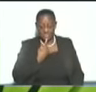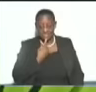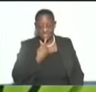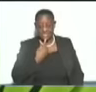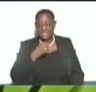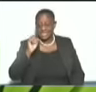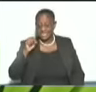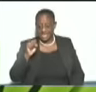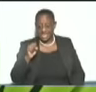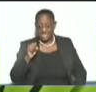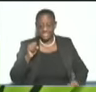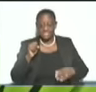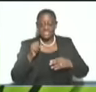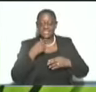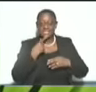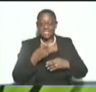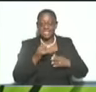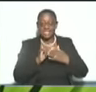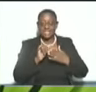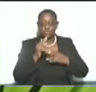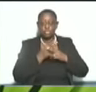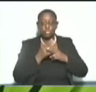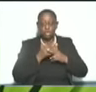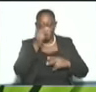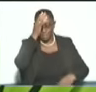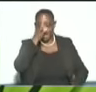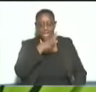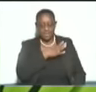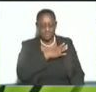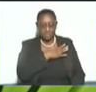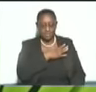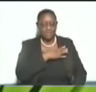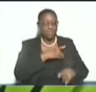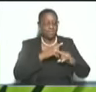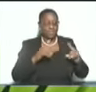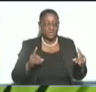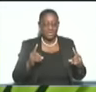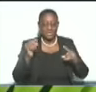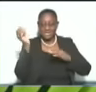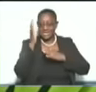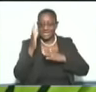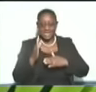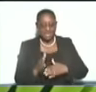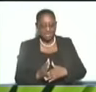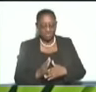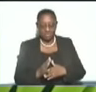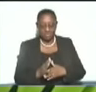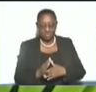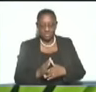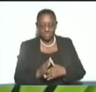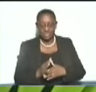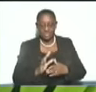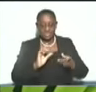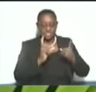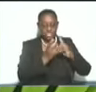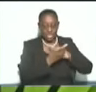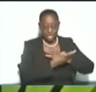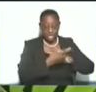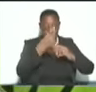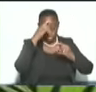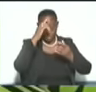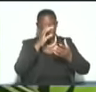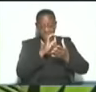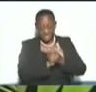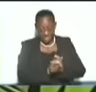despite being a relatively short man in stature, led him to never, ever being deterred in his belief in this